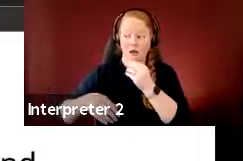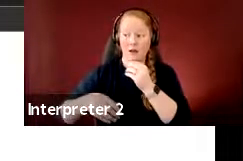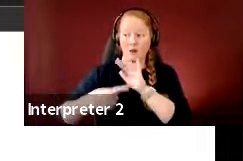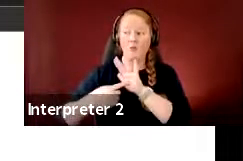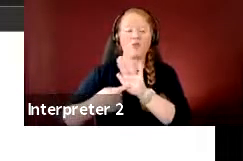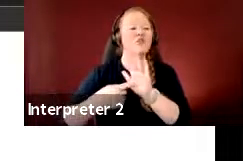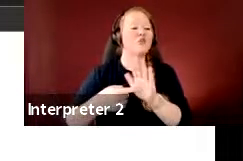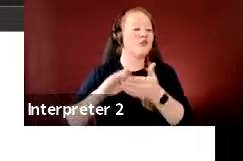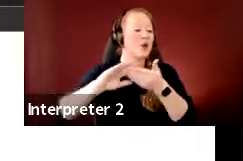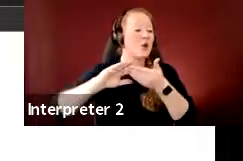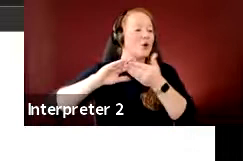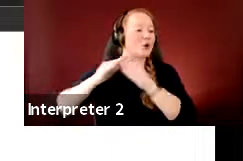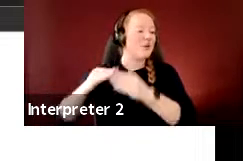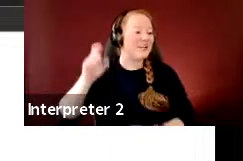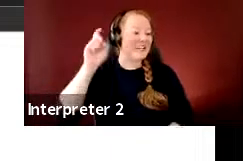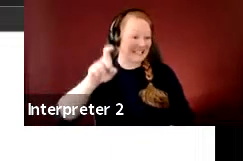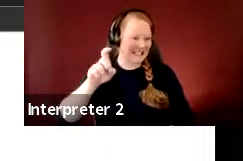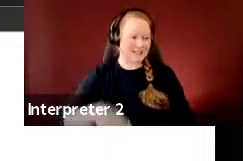slide.